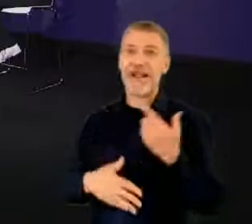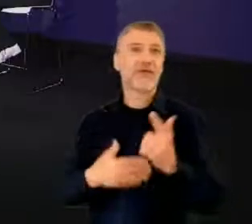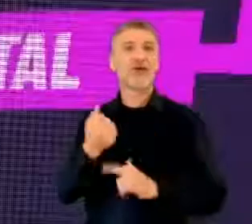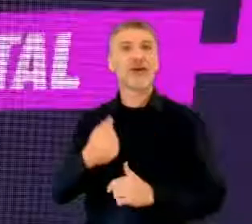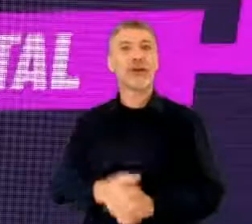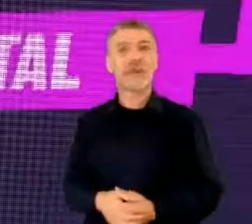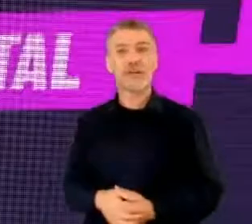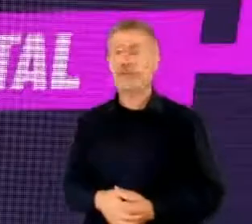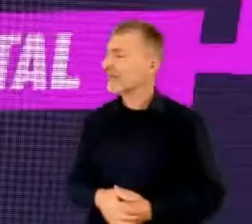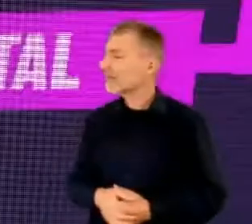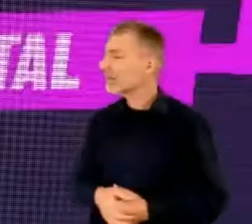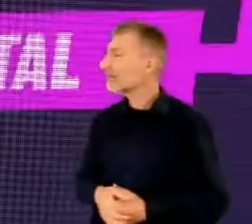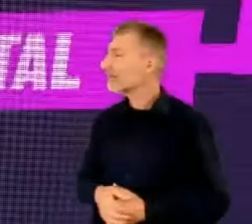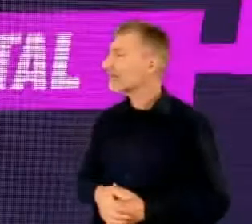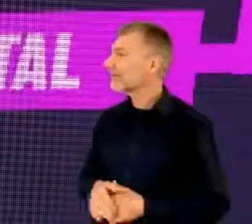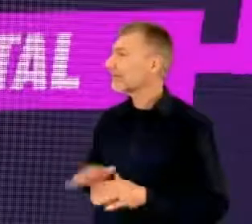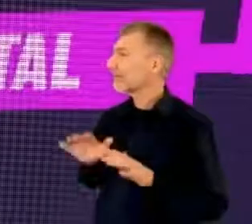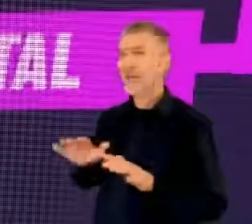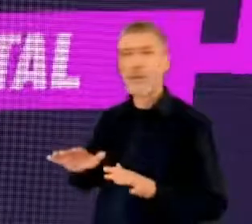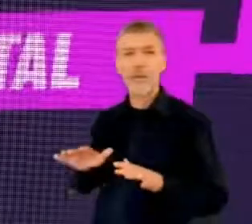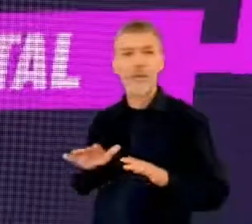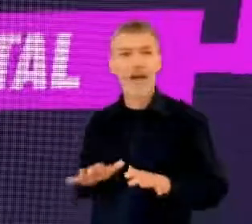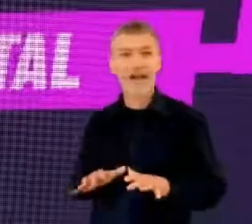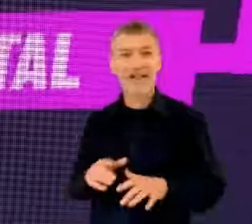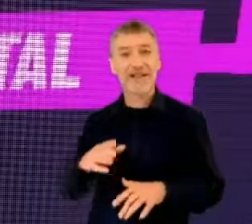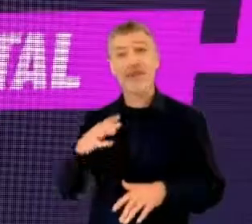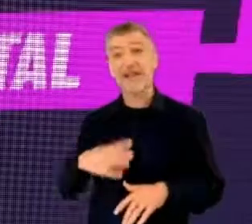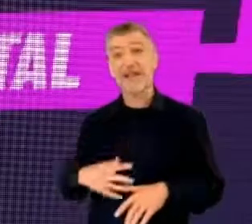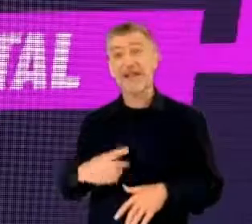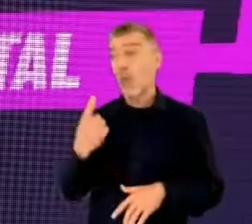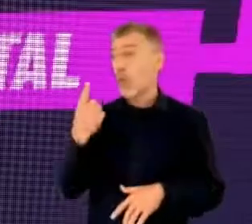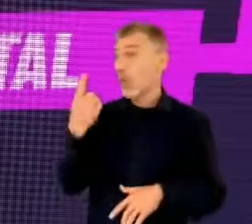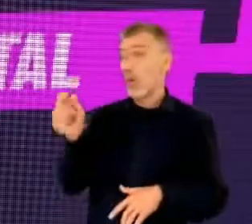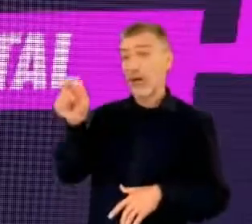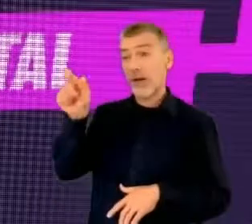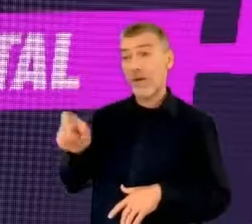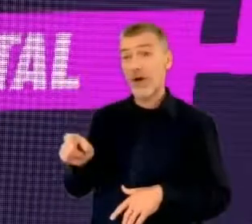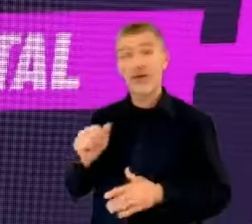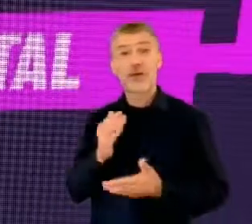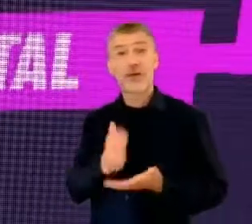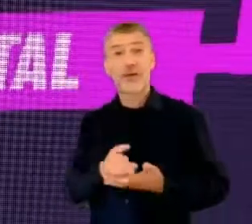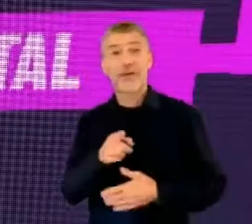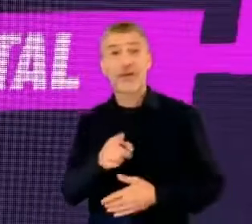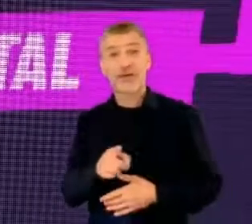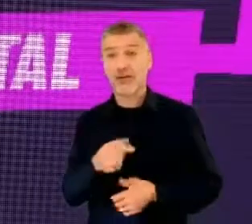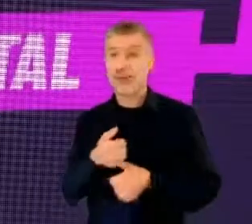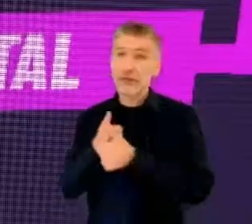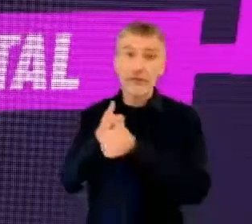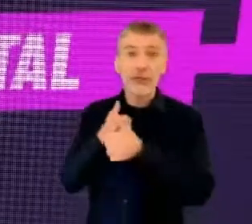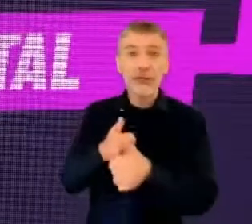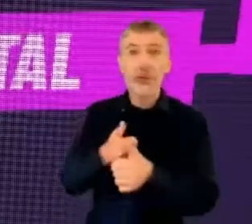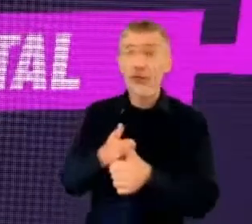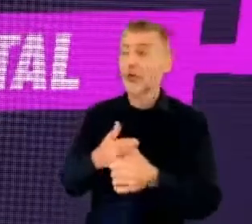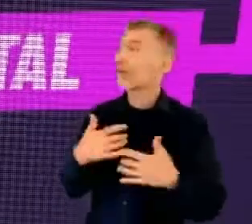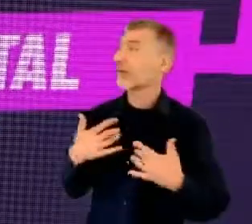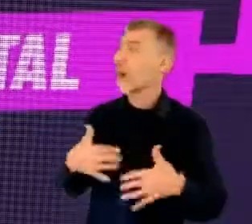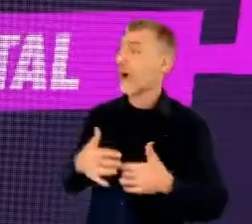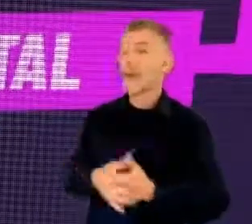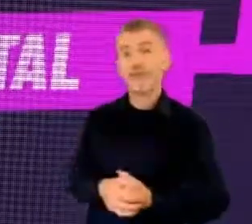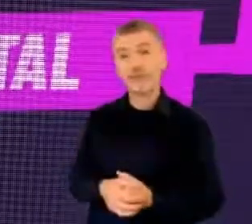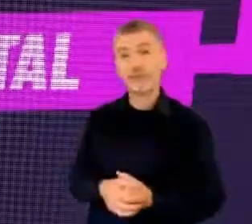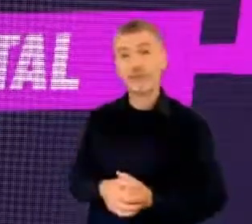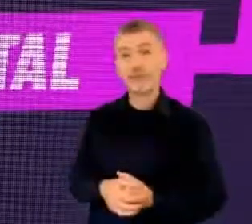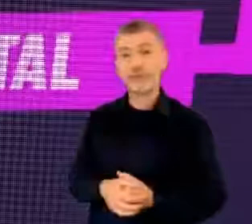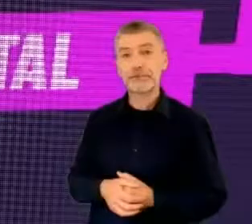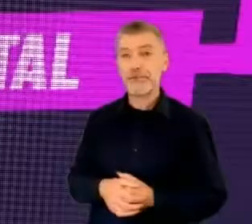it is that thing, isn't it? You only need one person to believe in you, to get behind you. And there's so many people out there to ask. So I'm